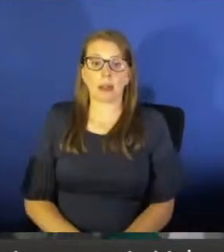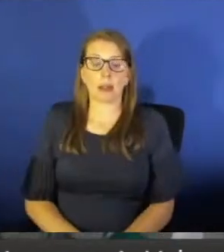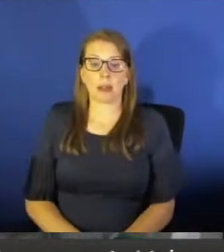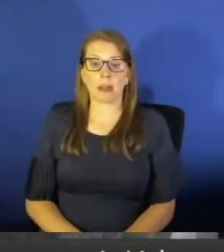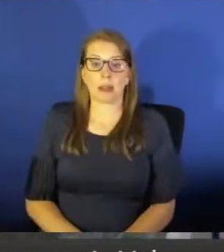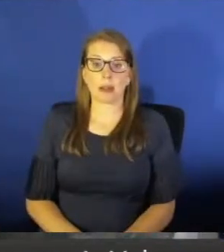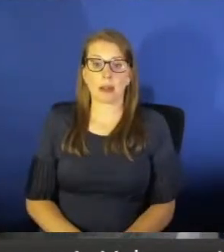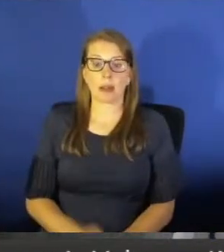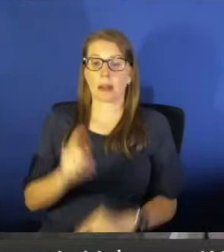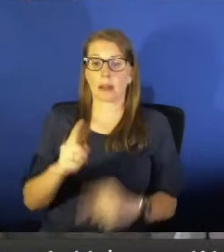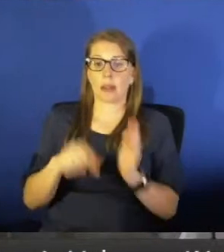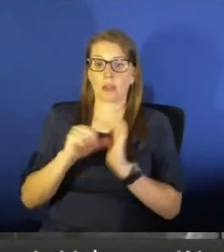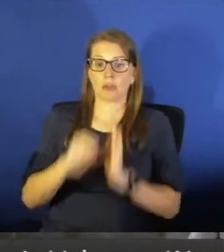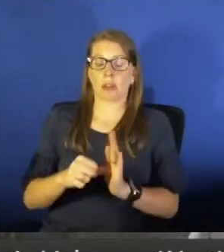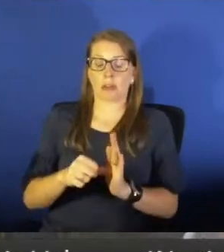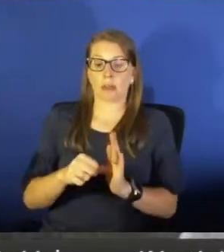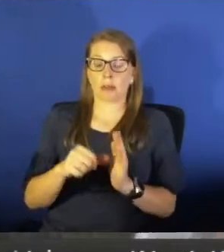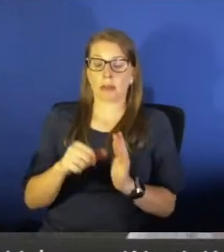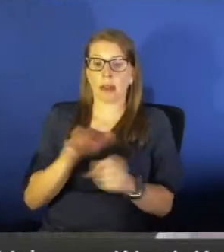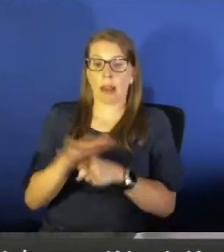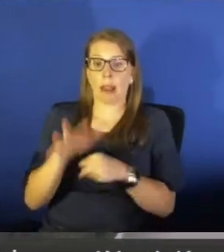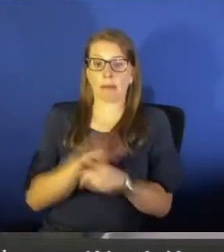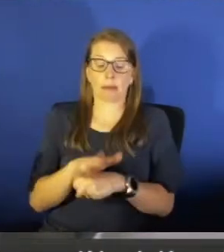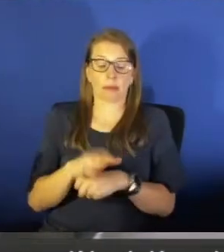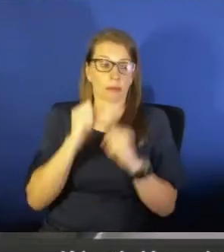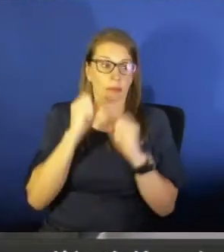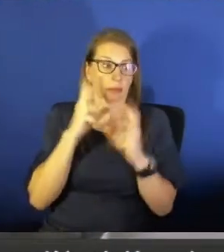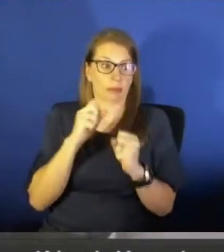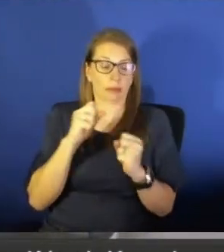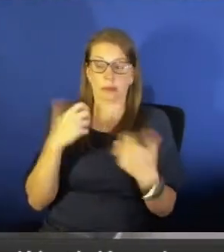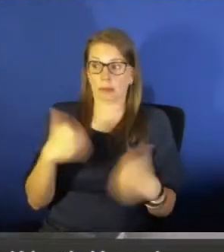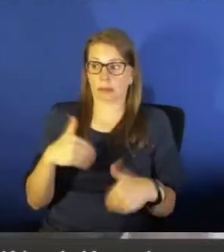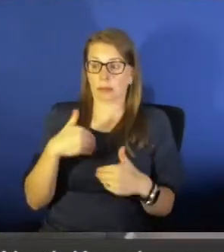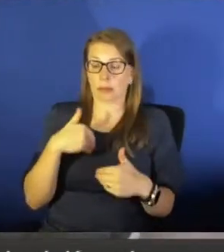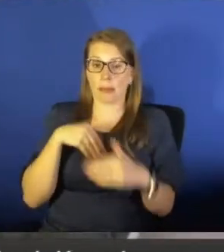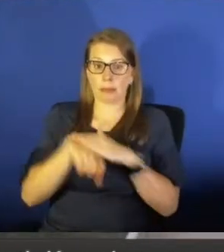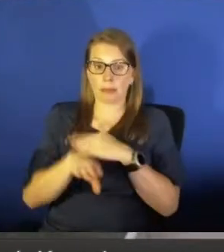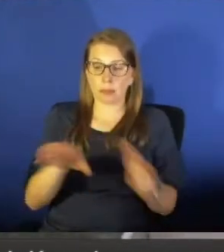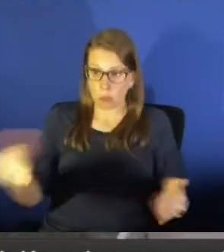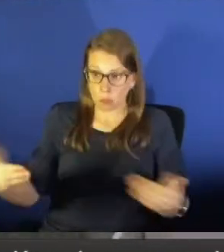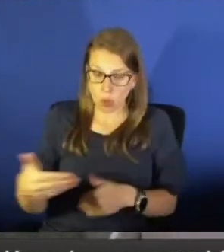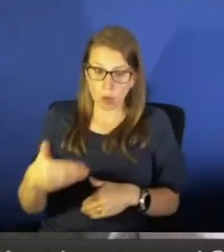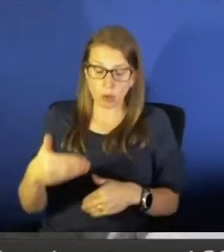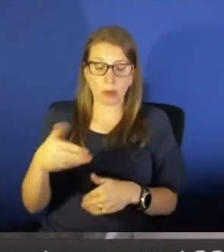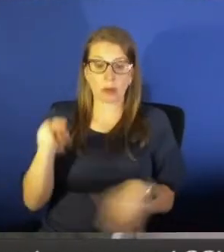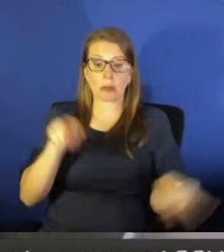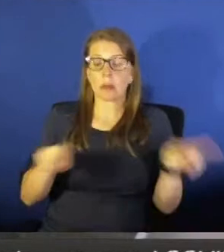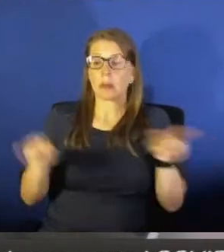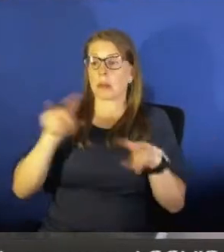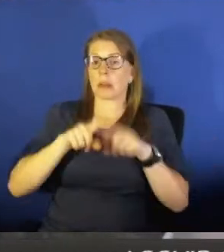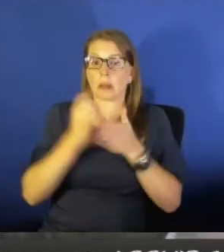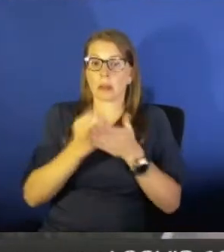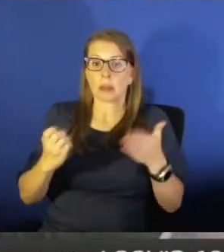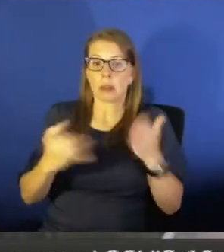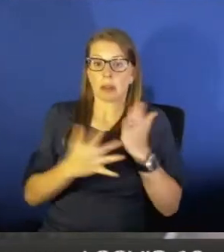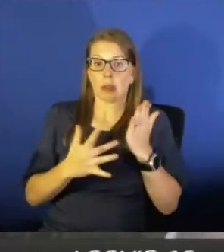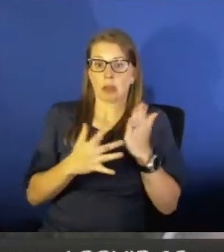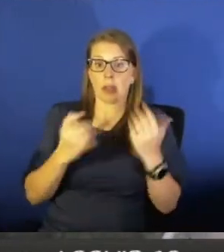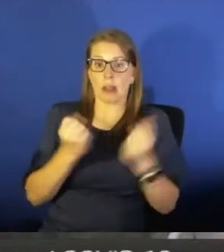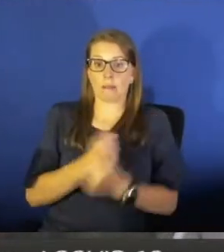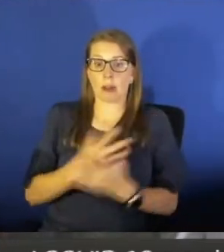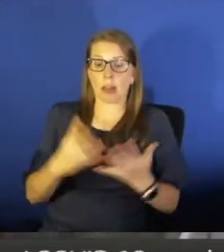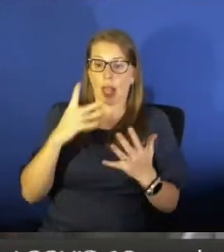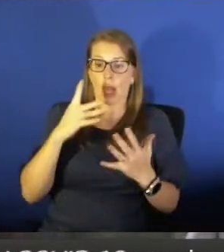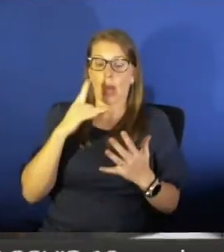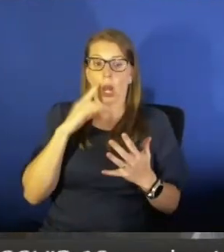enough how remarkable it is to be in this room in person and get to see all the different equipment and technology. Everything looks so intricate,